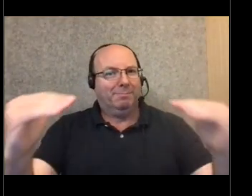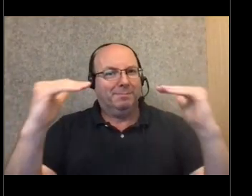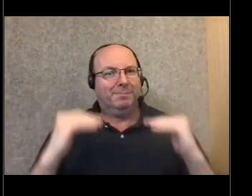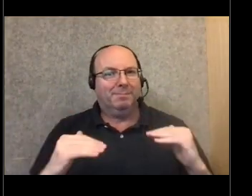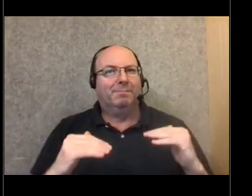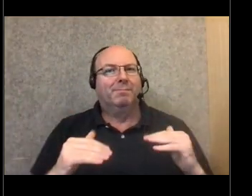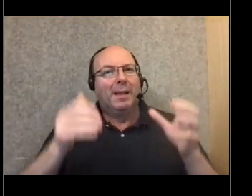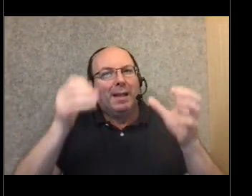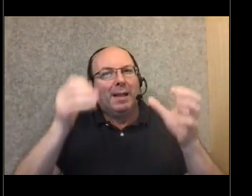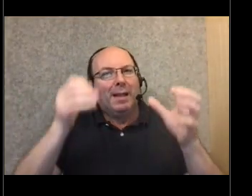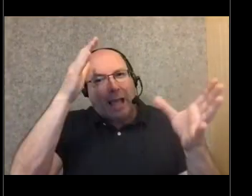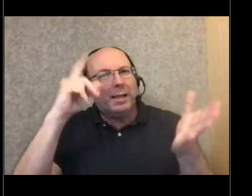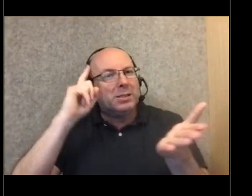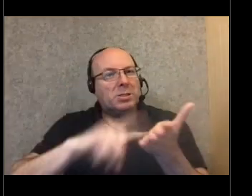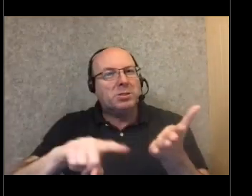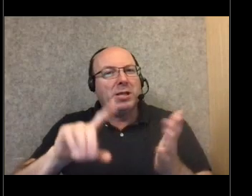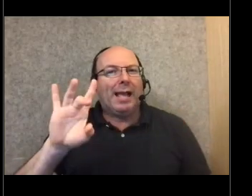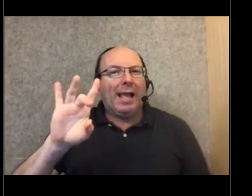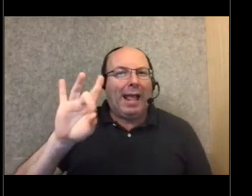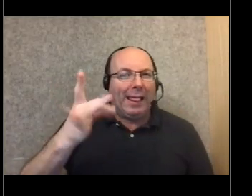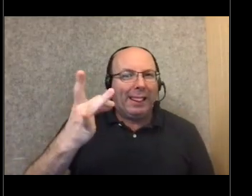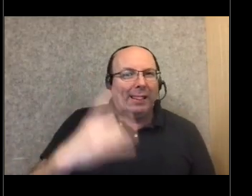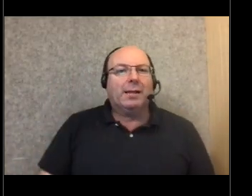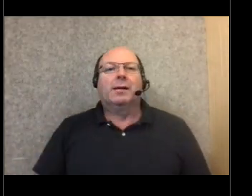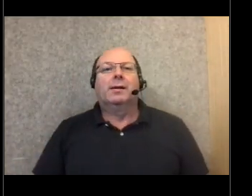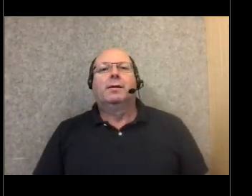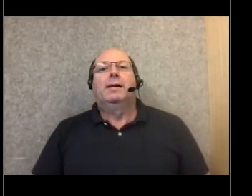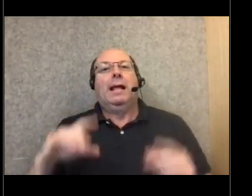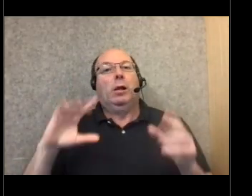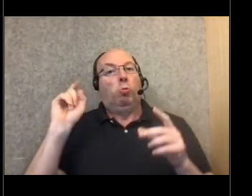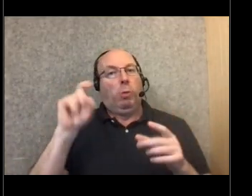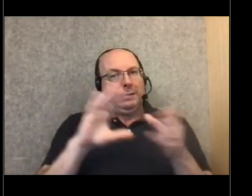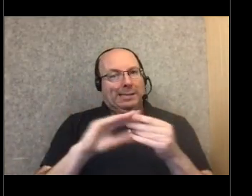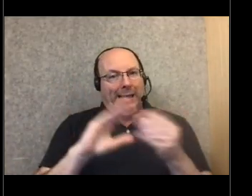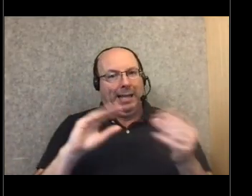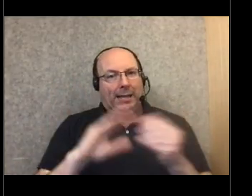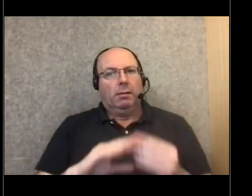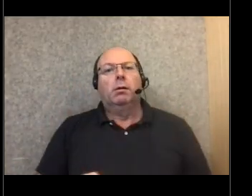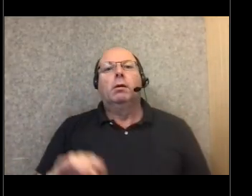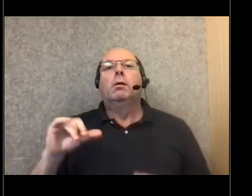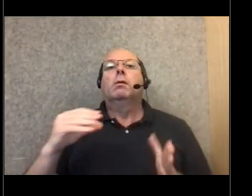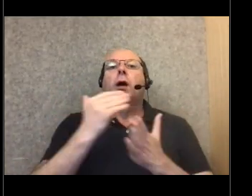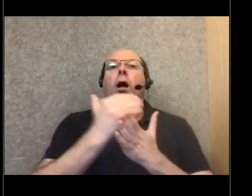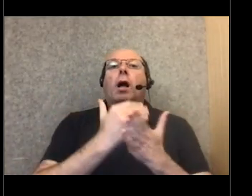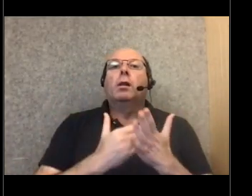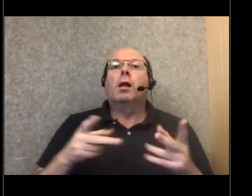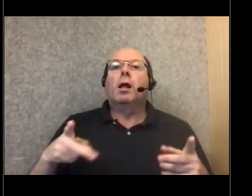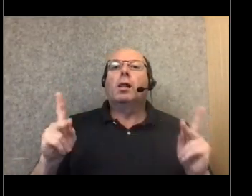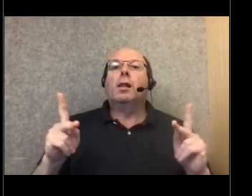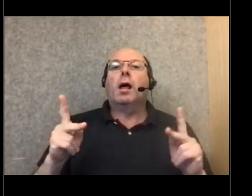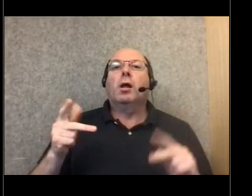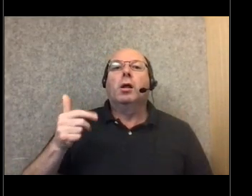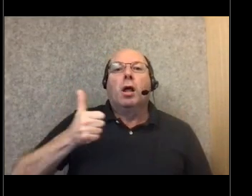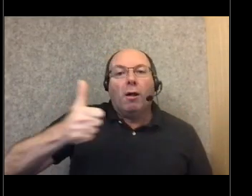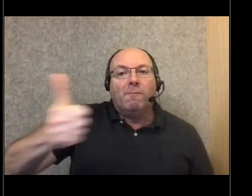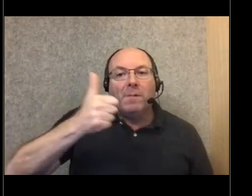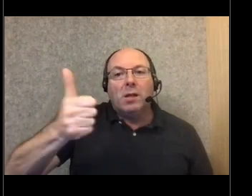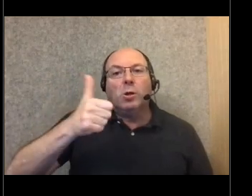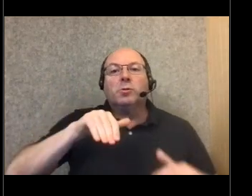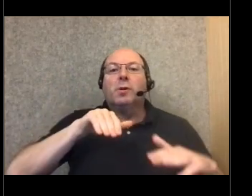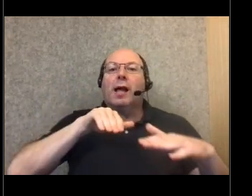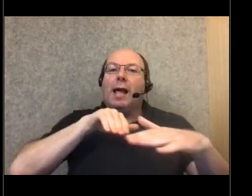knowledge check 8, and the knowledge check reads: the guidelines allow the use of vehicles